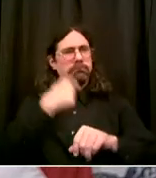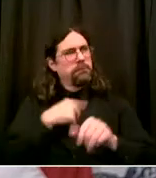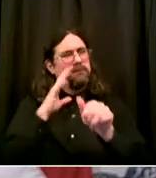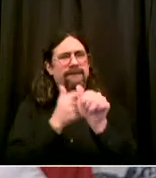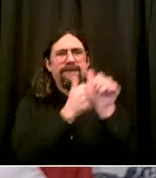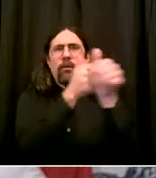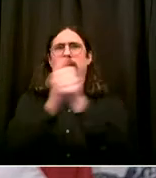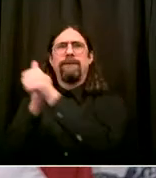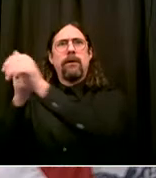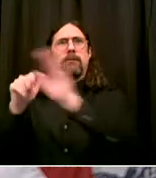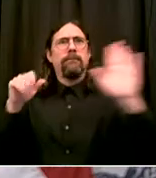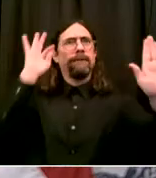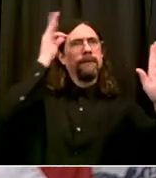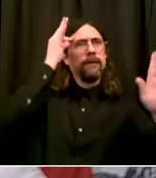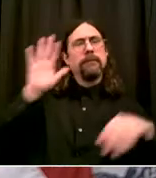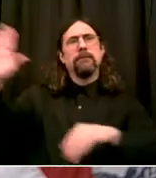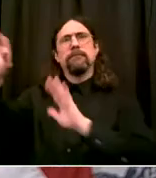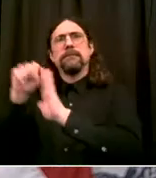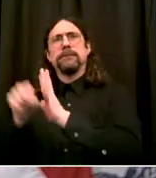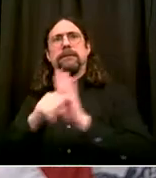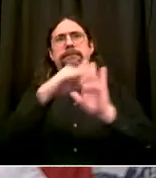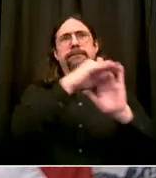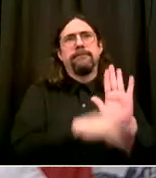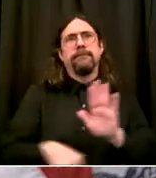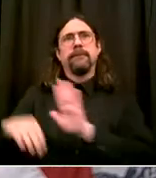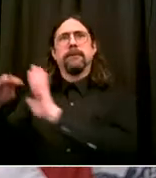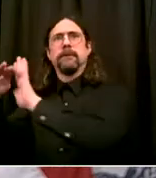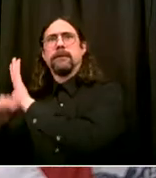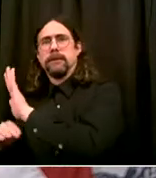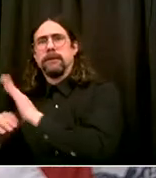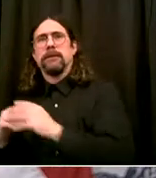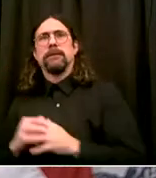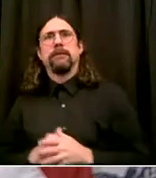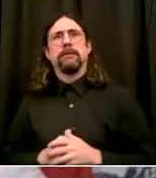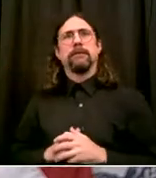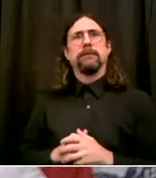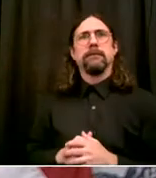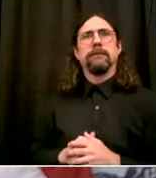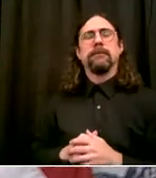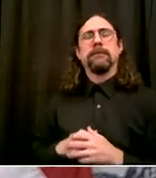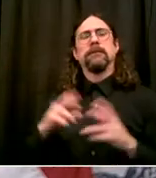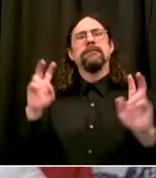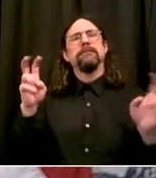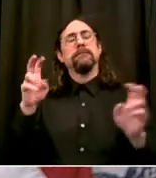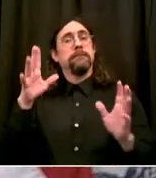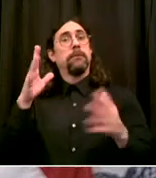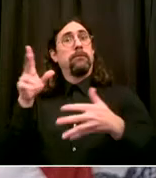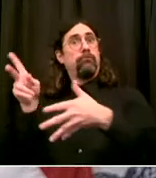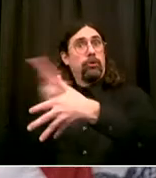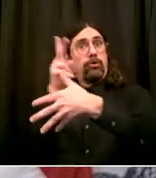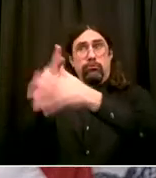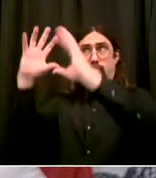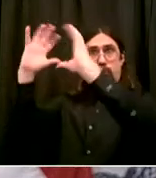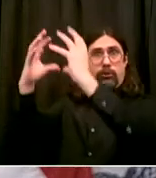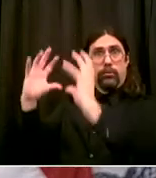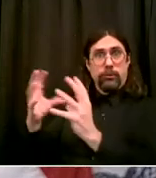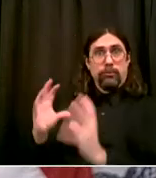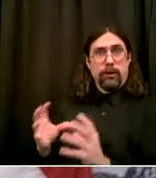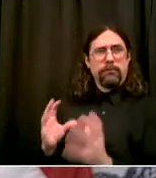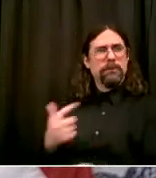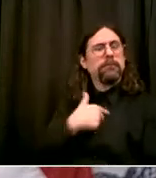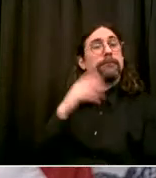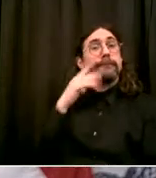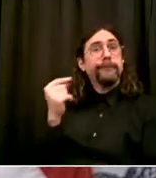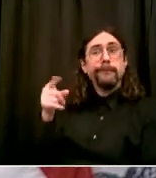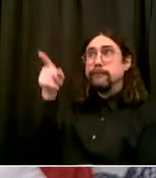But the bottom line is, we're going to make sure that the priority neighborhoods get the vaccine when it is for the general